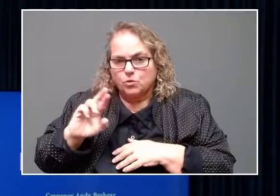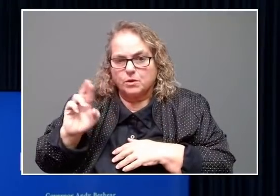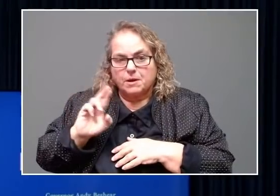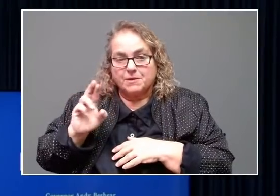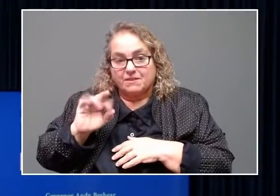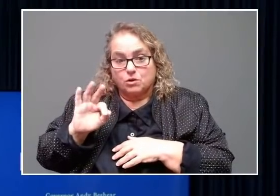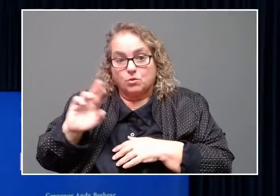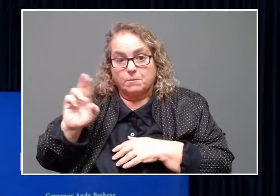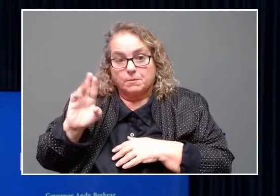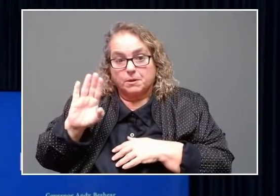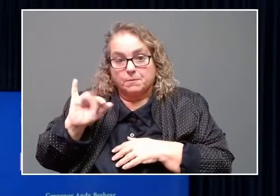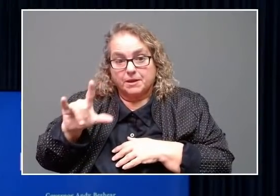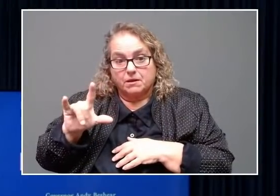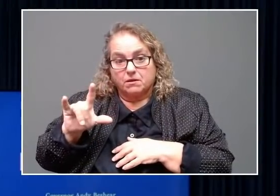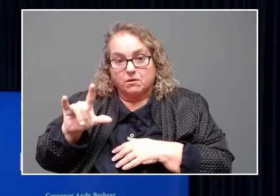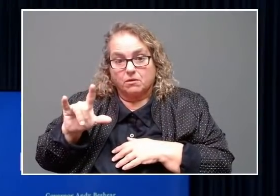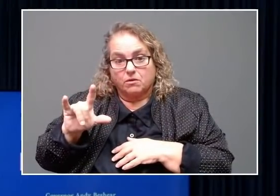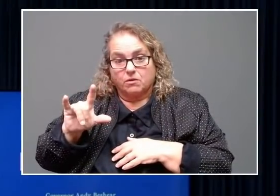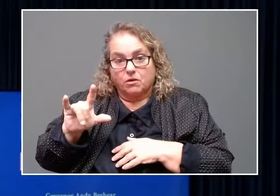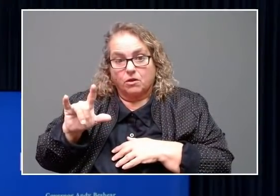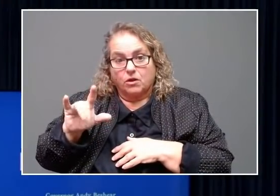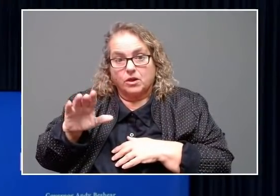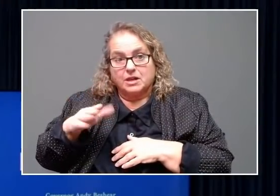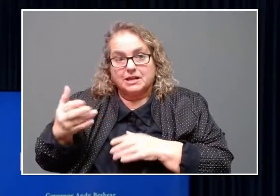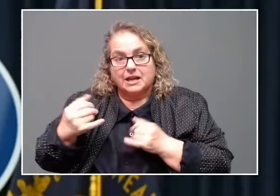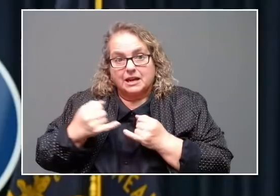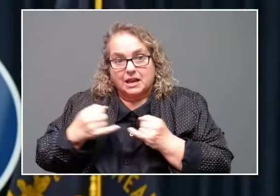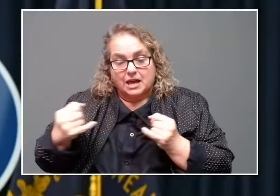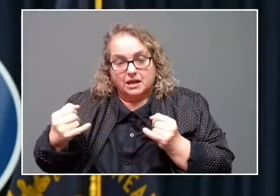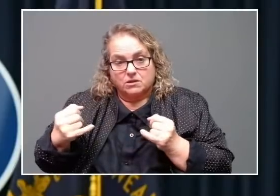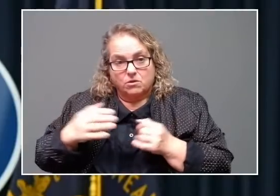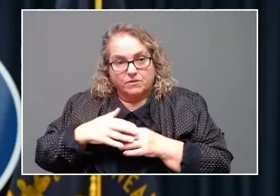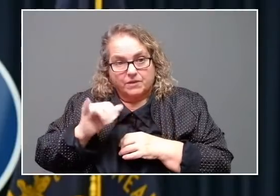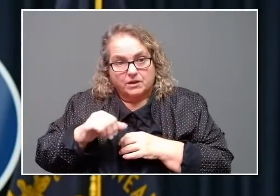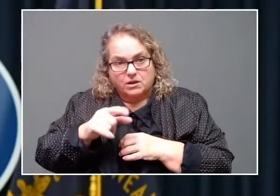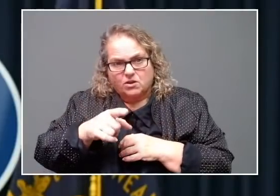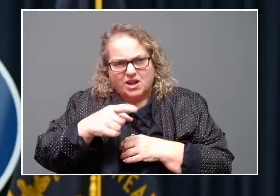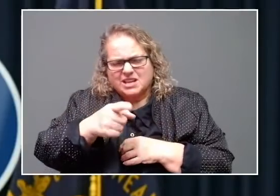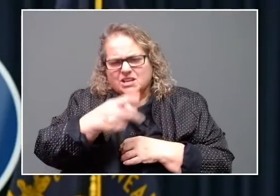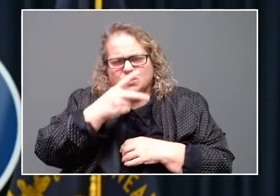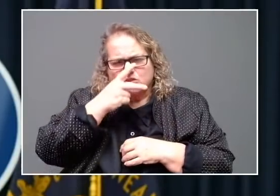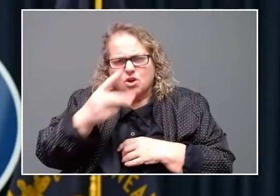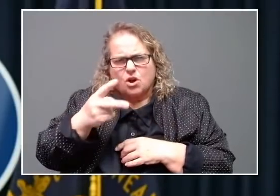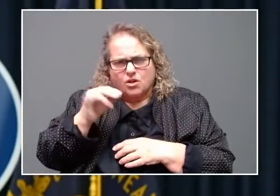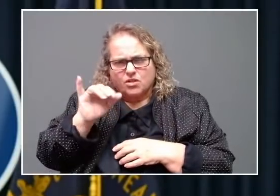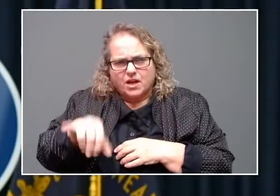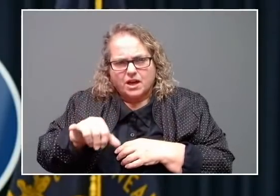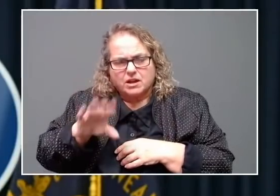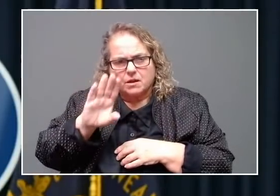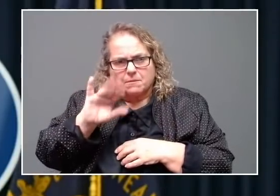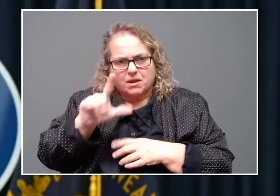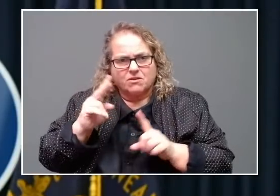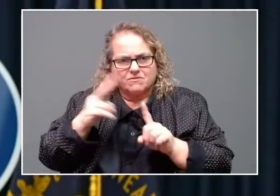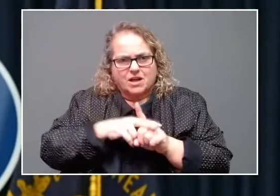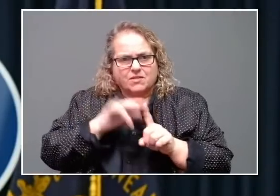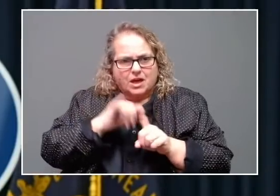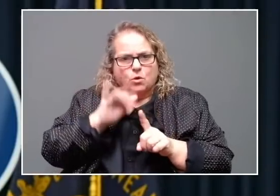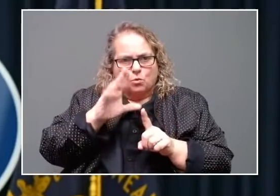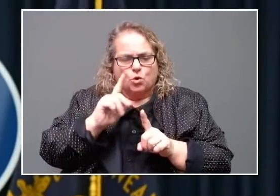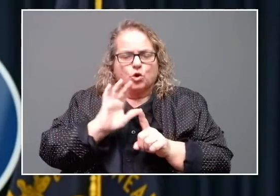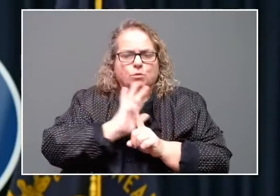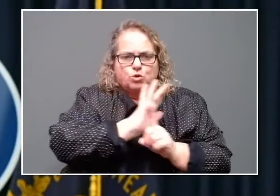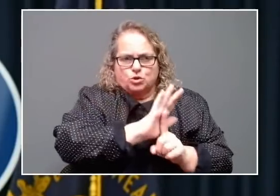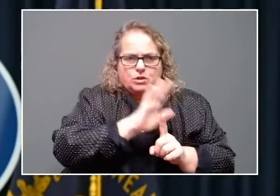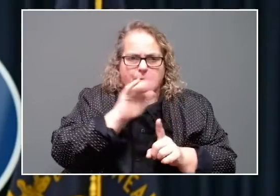filing deadline to the 31st from the primary to August? I saw the bill filed that would push back the